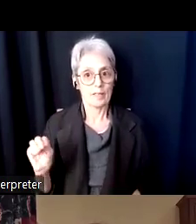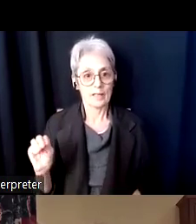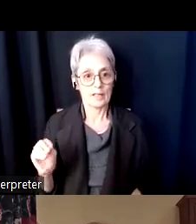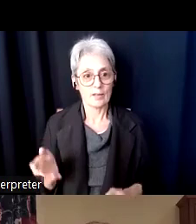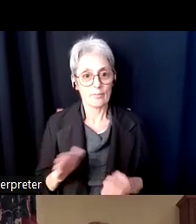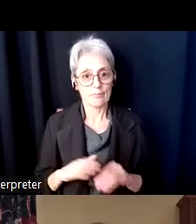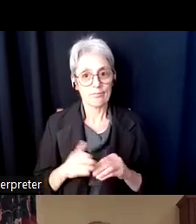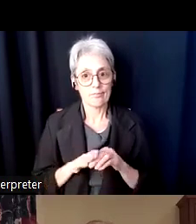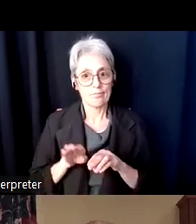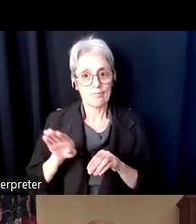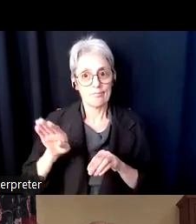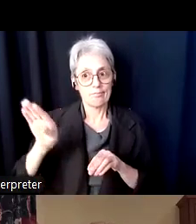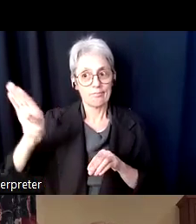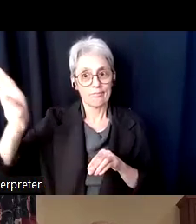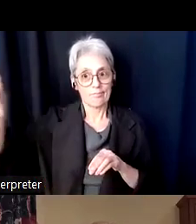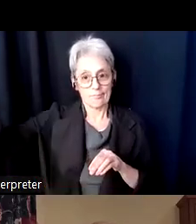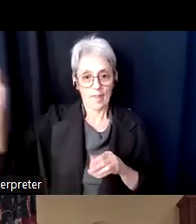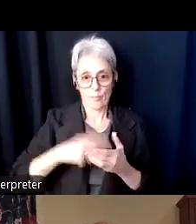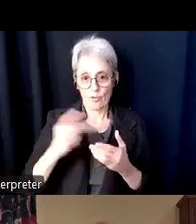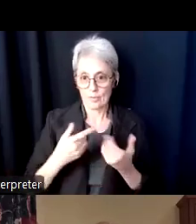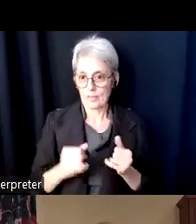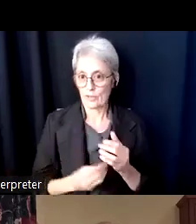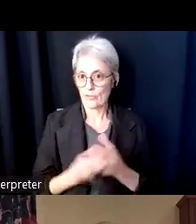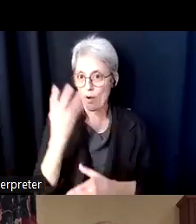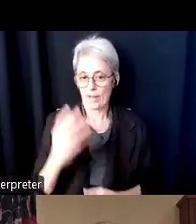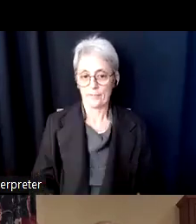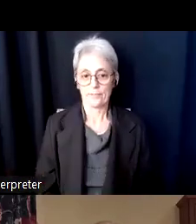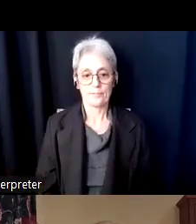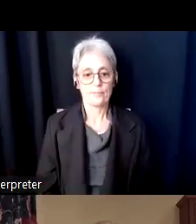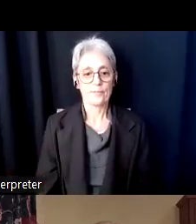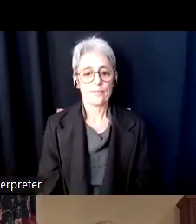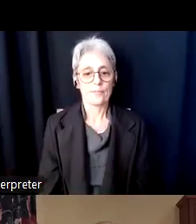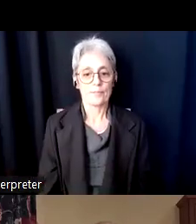just continues to grow. So we look at the next slide.